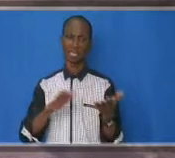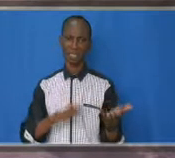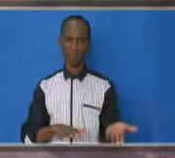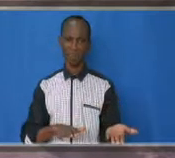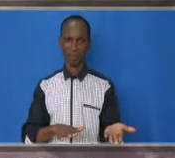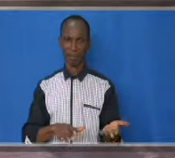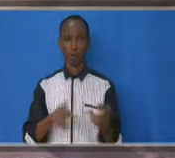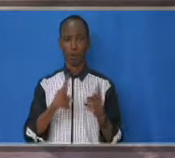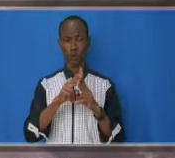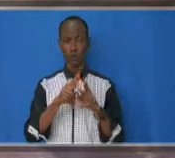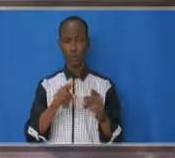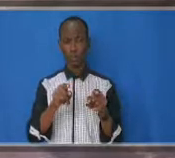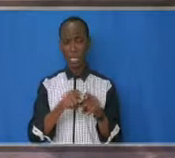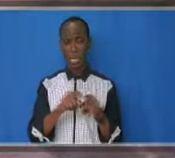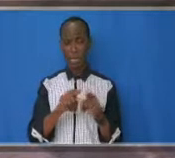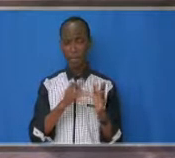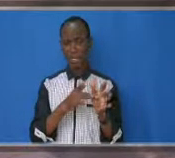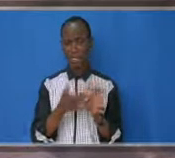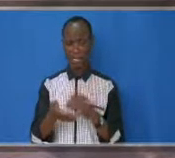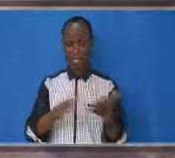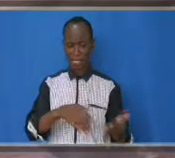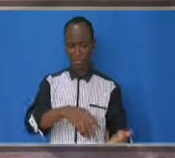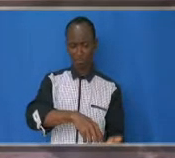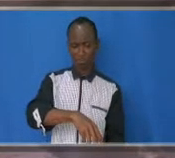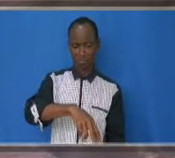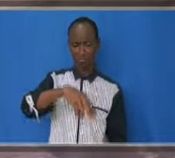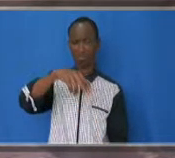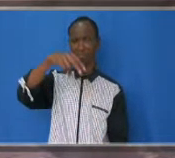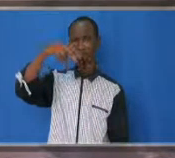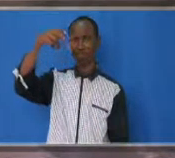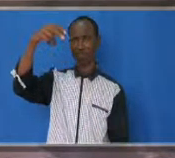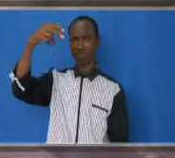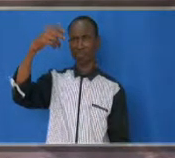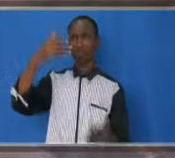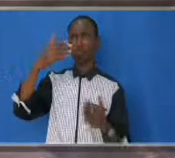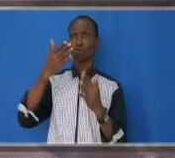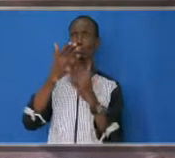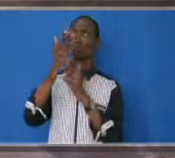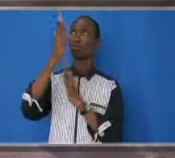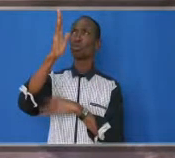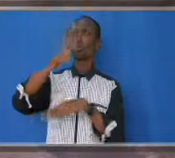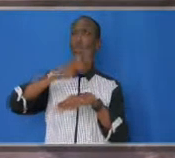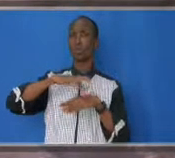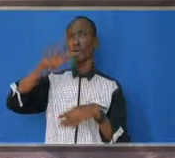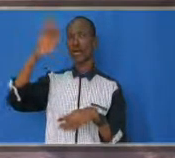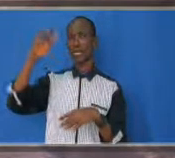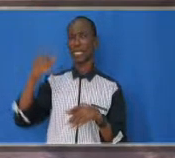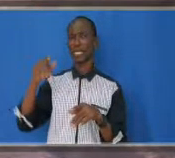God, but not according to knowledge. For they, being ignorant of God's